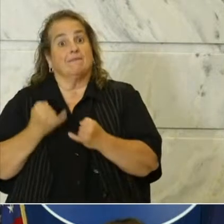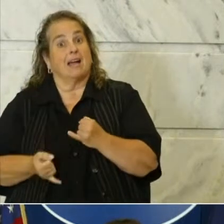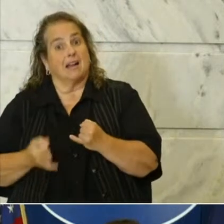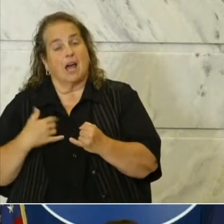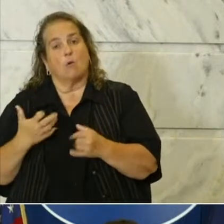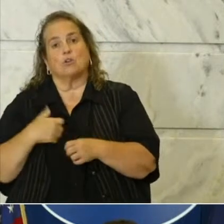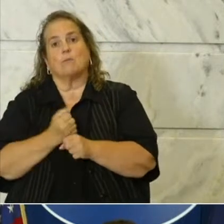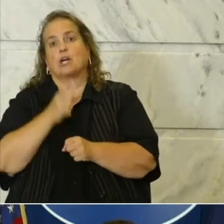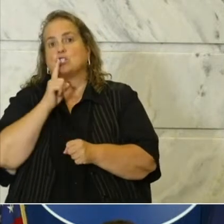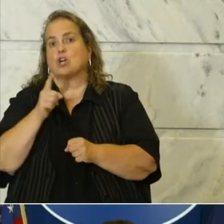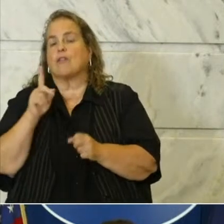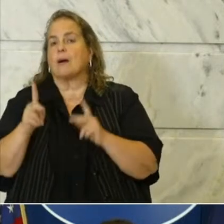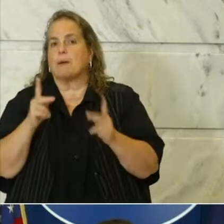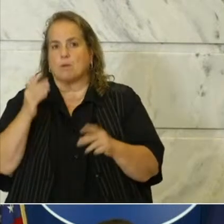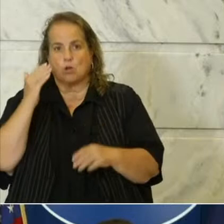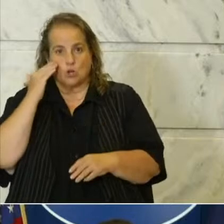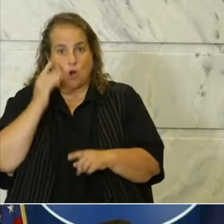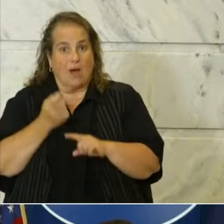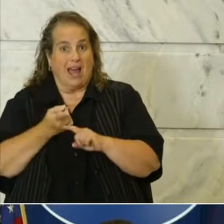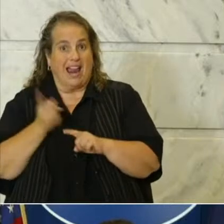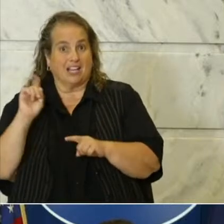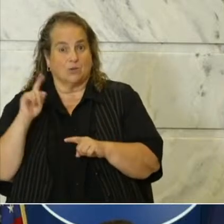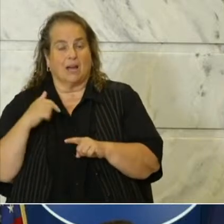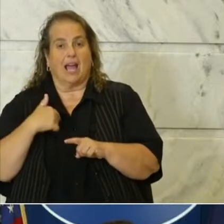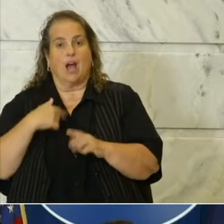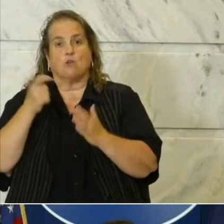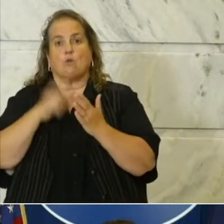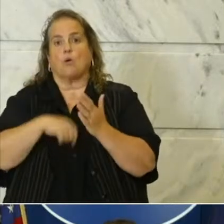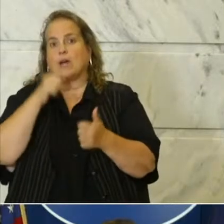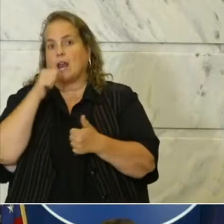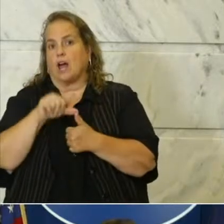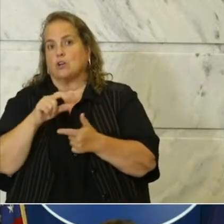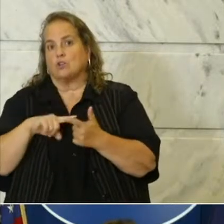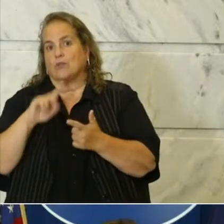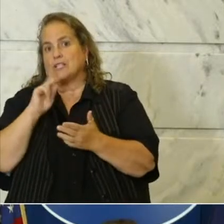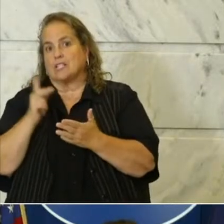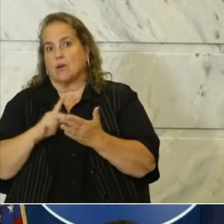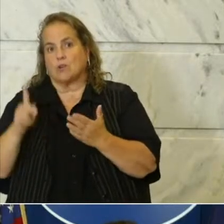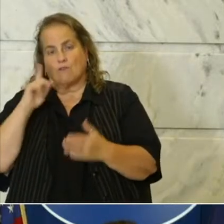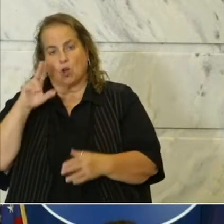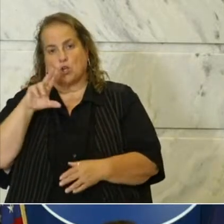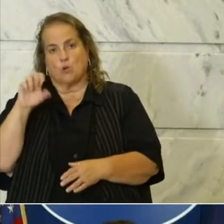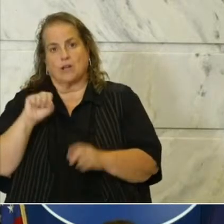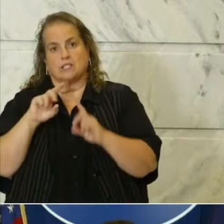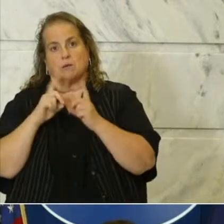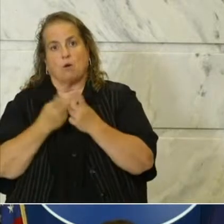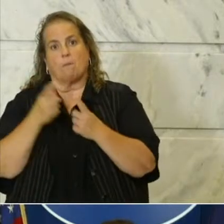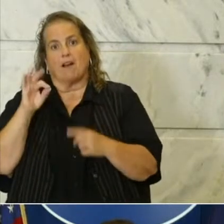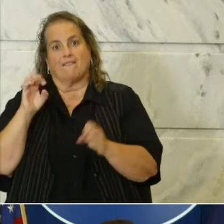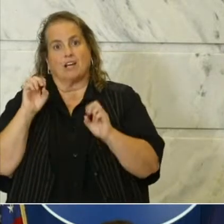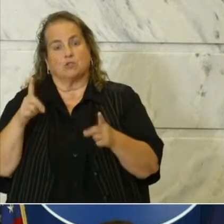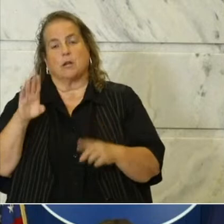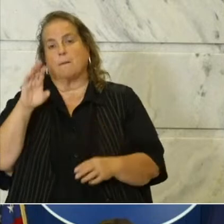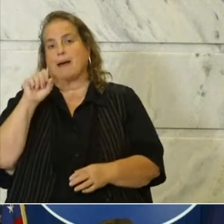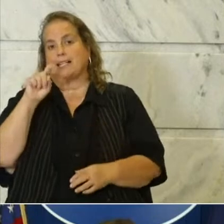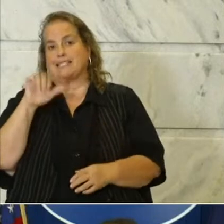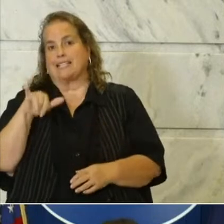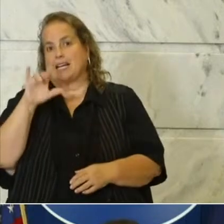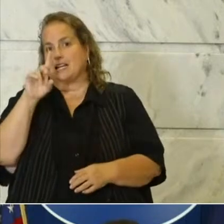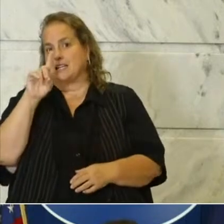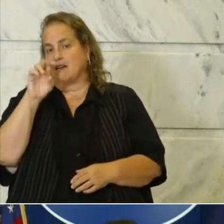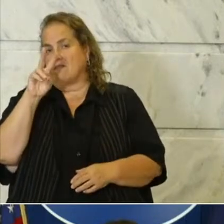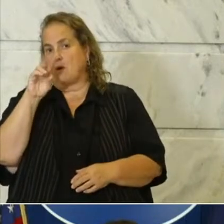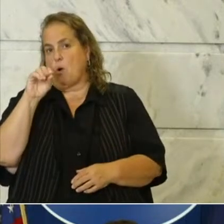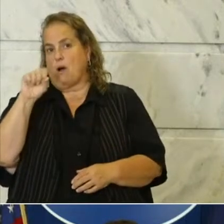sure that folks know that last week I wrote a letter to Secretary for the U.S. Department of Education, Betsy DeVos, the Kentucky